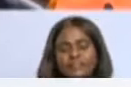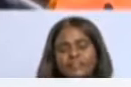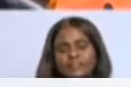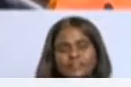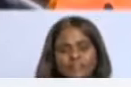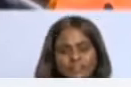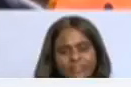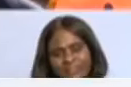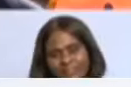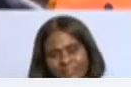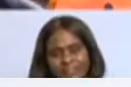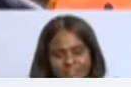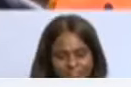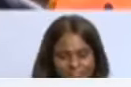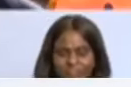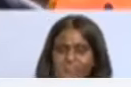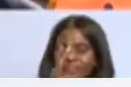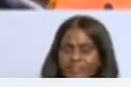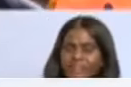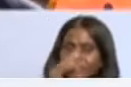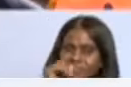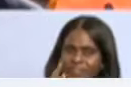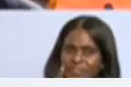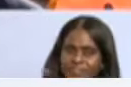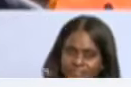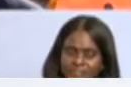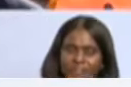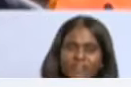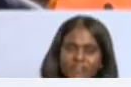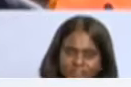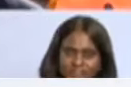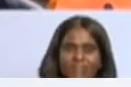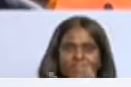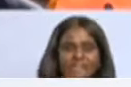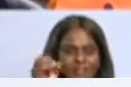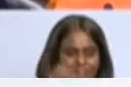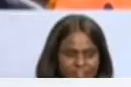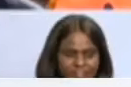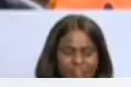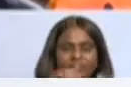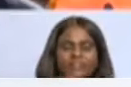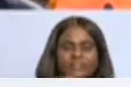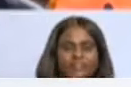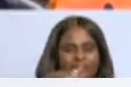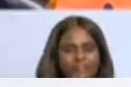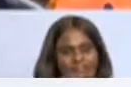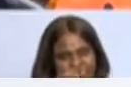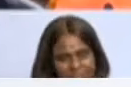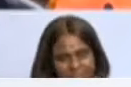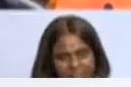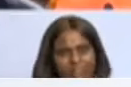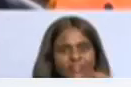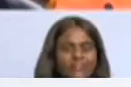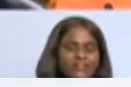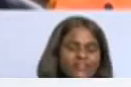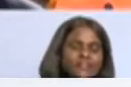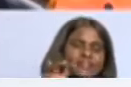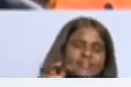Any citizen, Madam Speaker, is invited to invest in the energy sector.